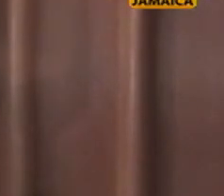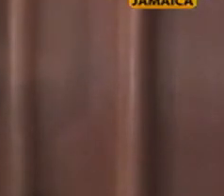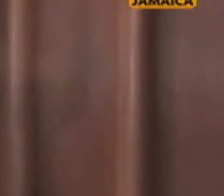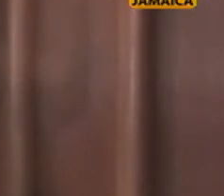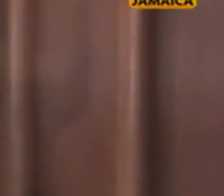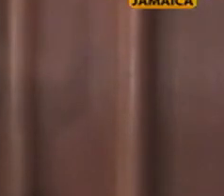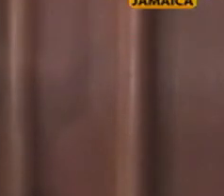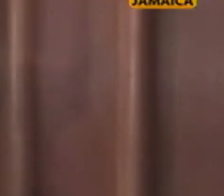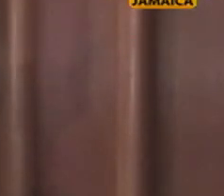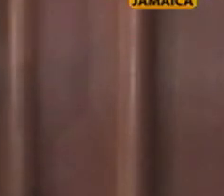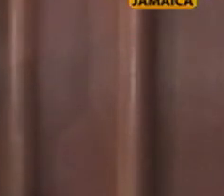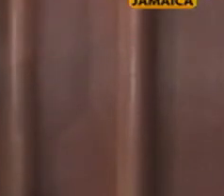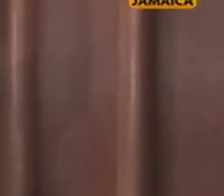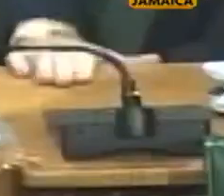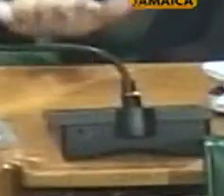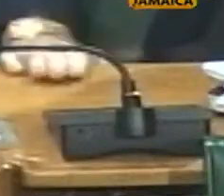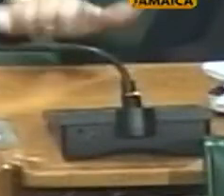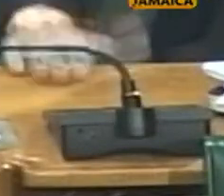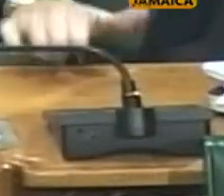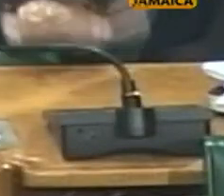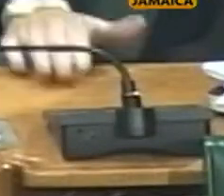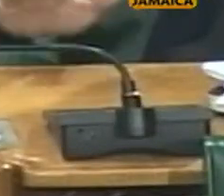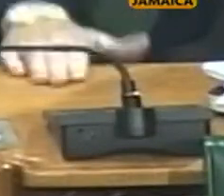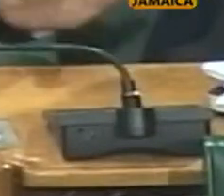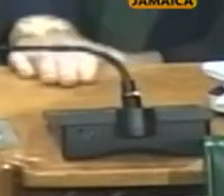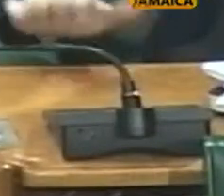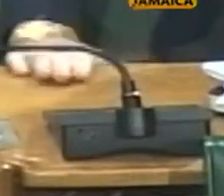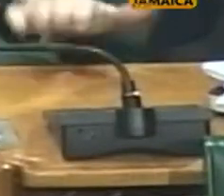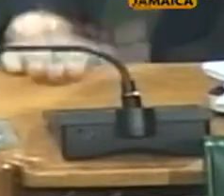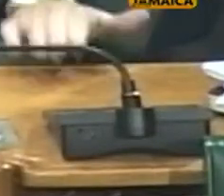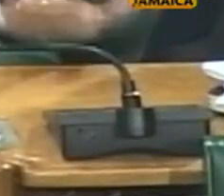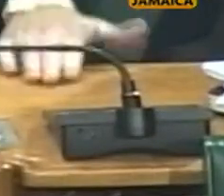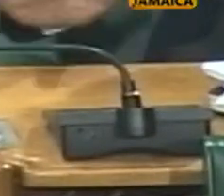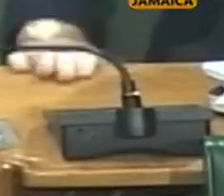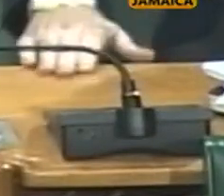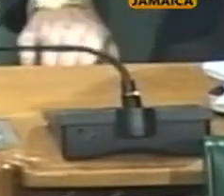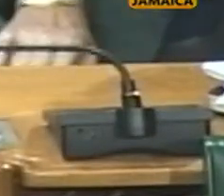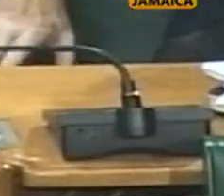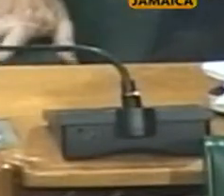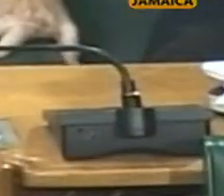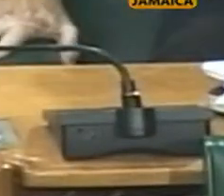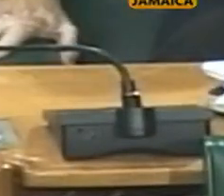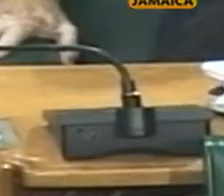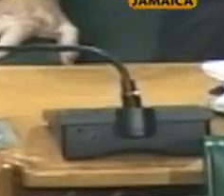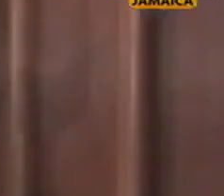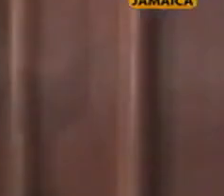the House. And Mr. Samuda, 1 minute.